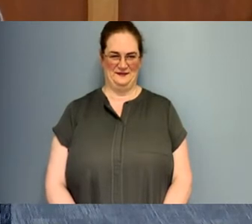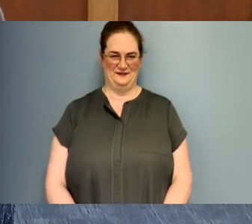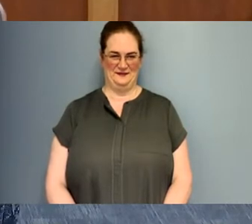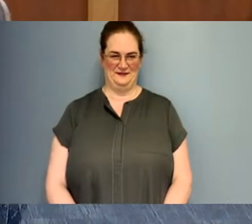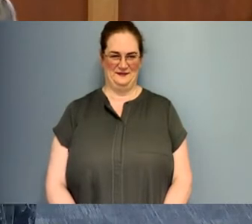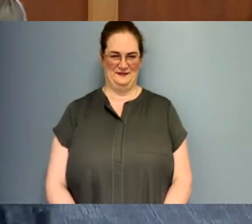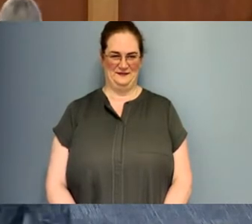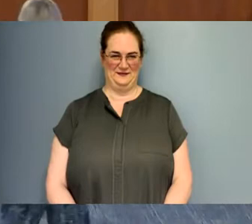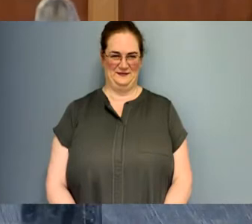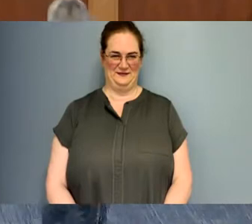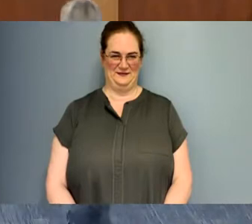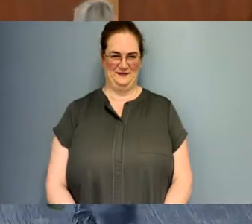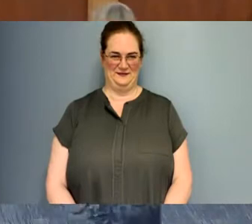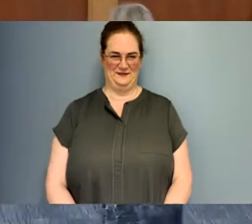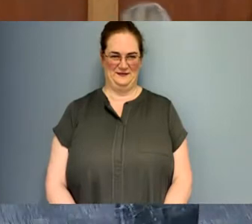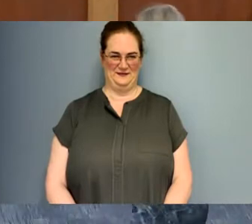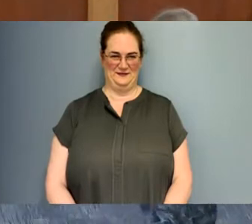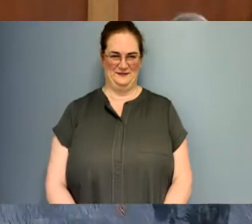Congratulations.